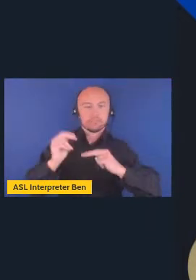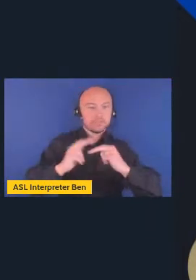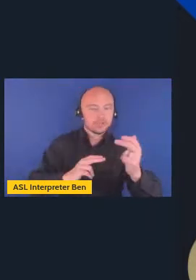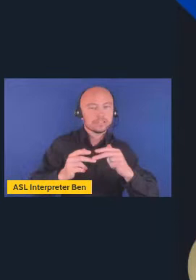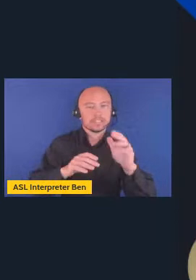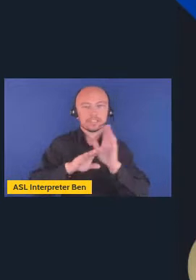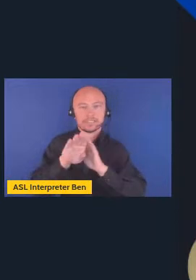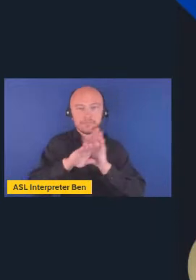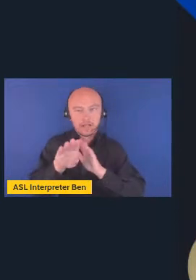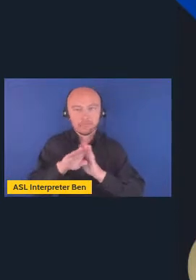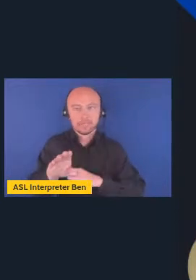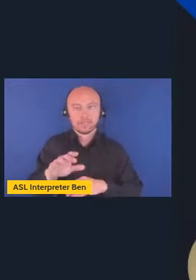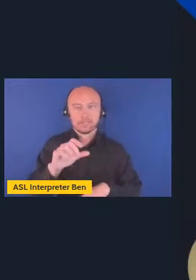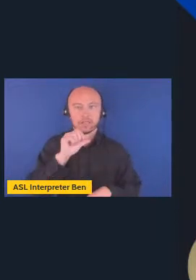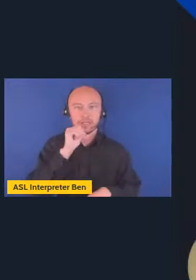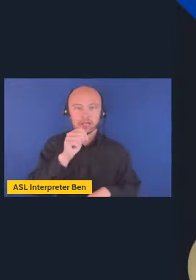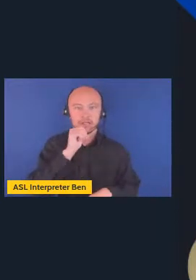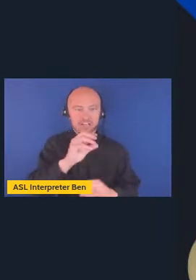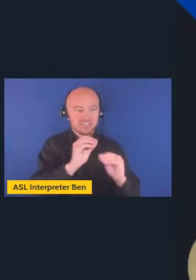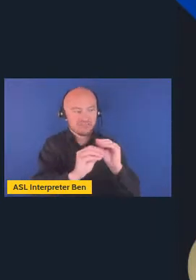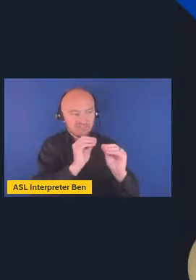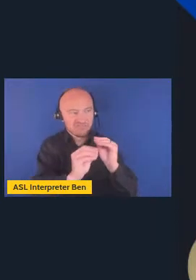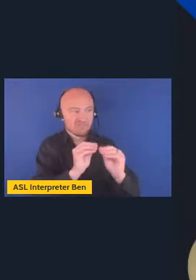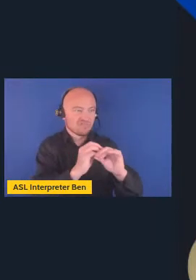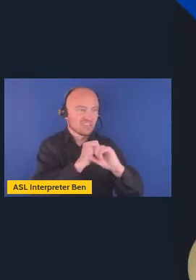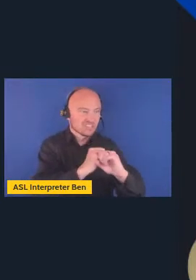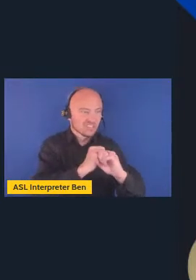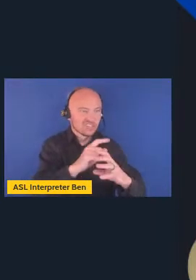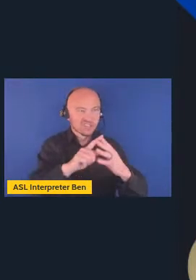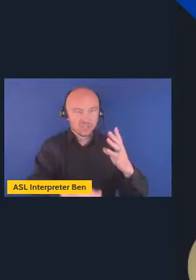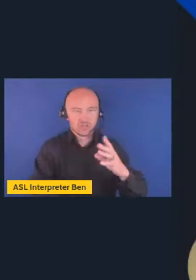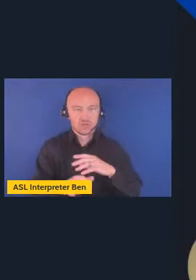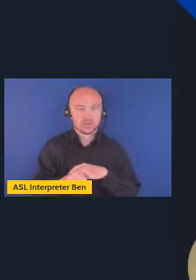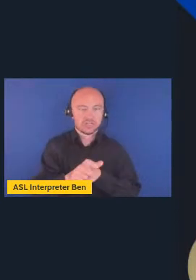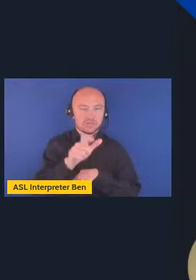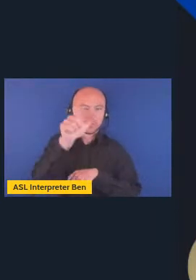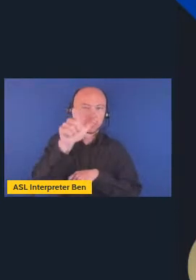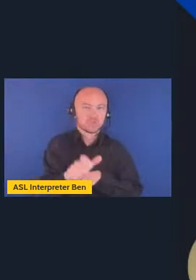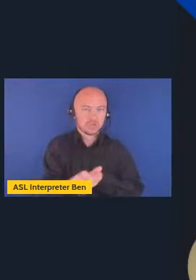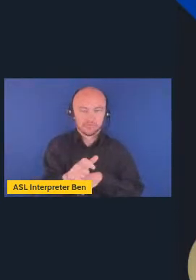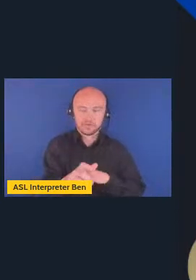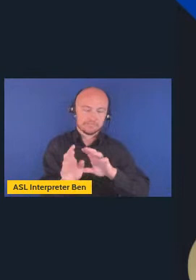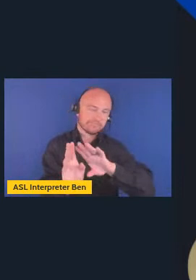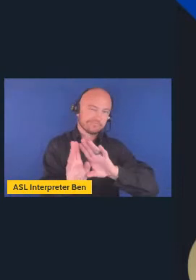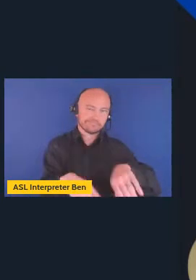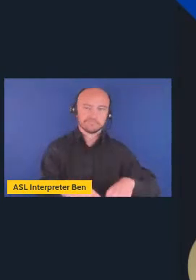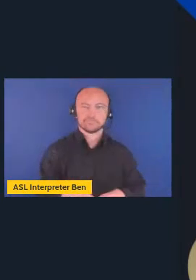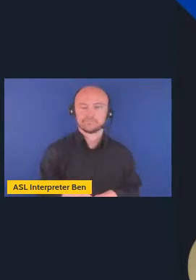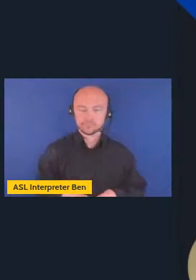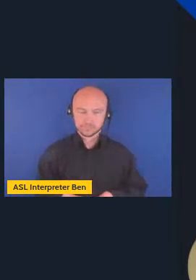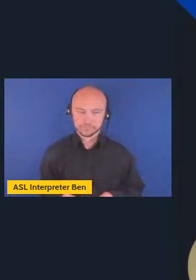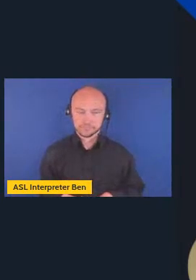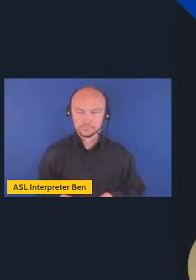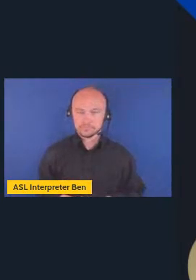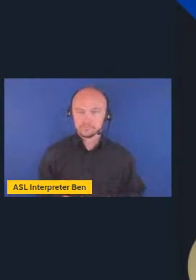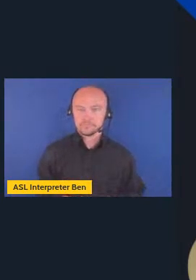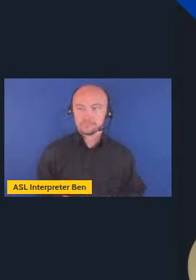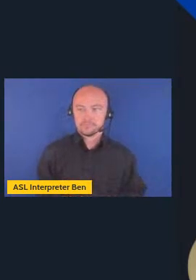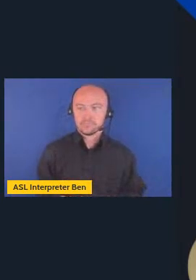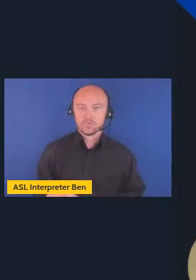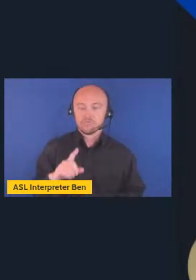rather than maintaining and securing and configuring. It comes in handy when you're